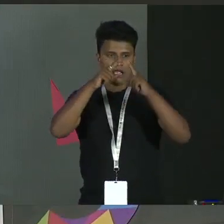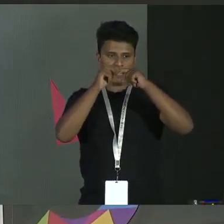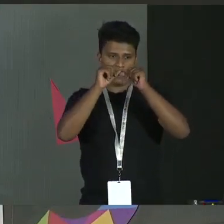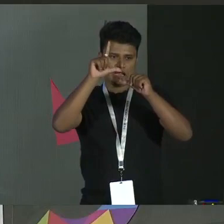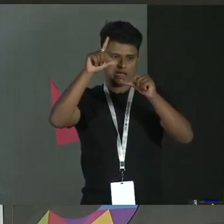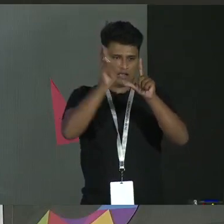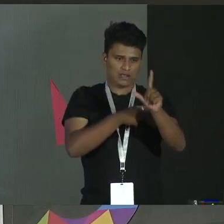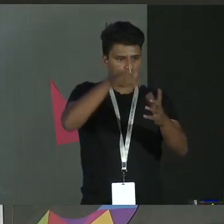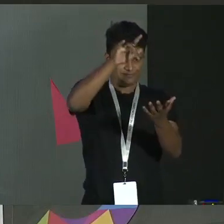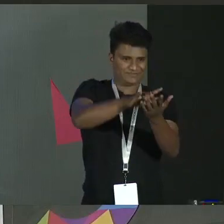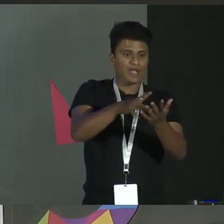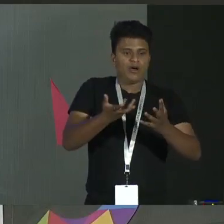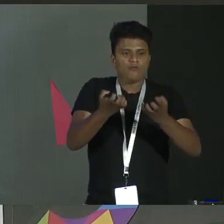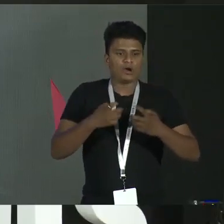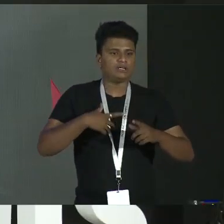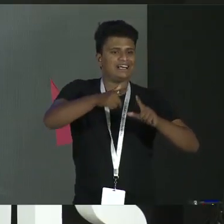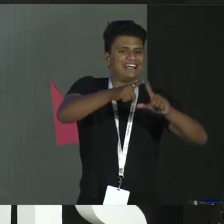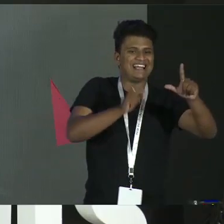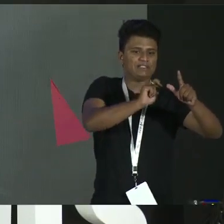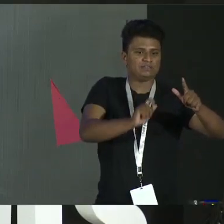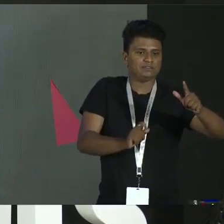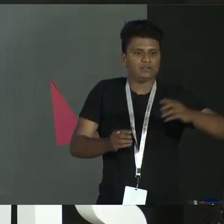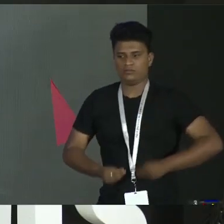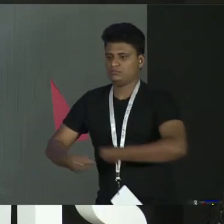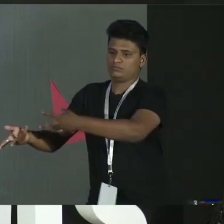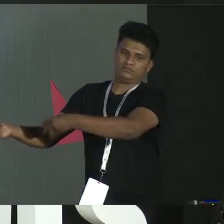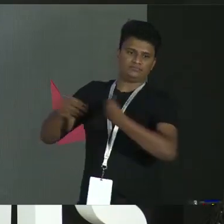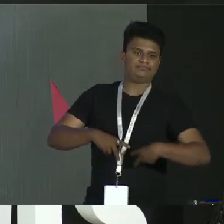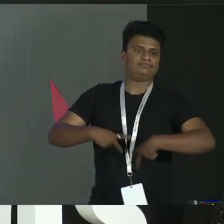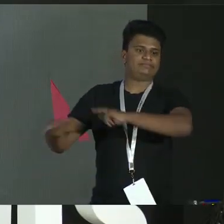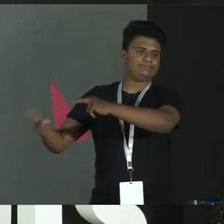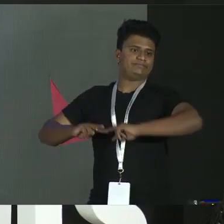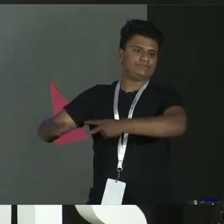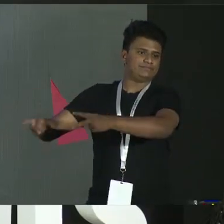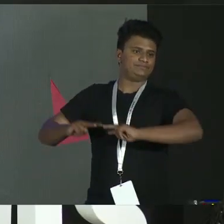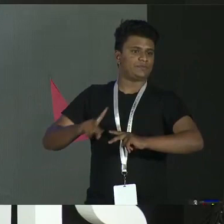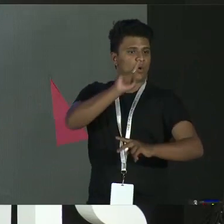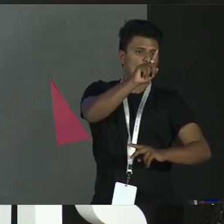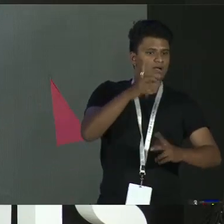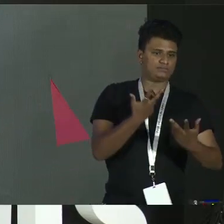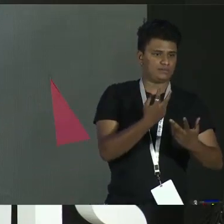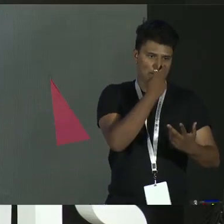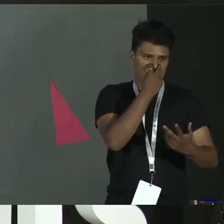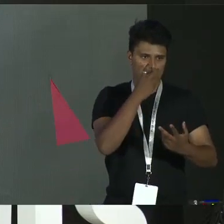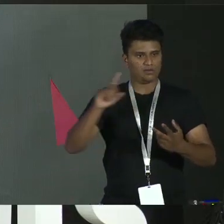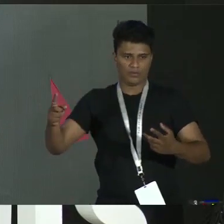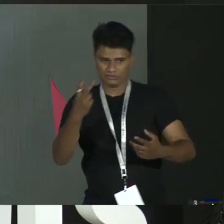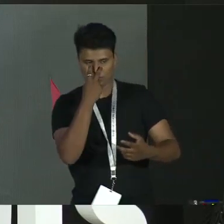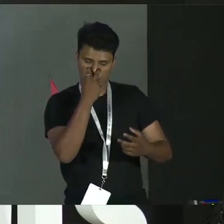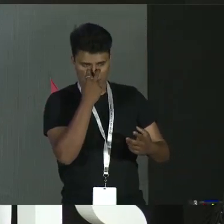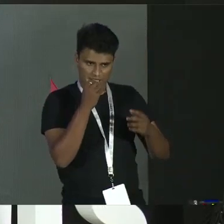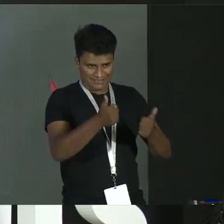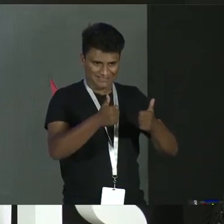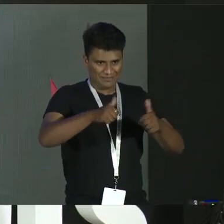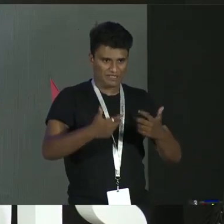to send each other letters. One is blind, one is sighted. And back then, most people write letters